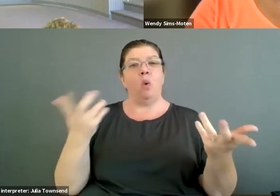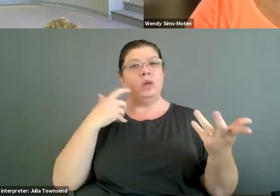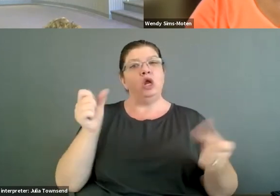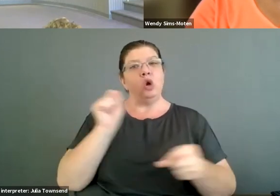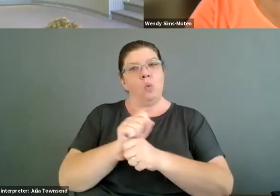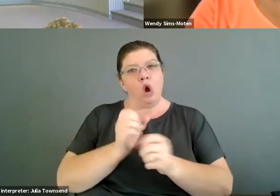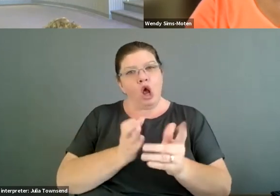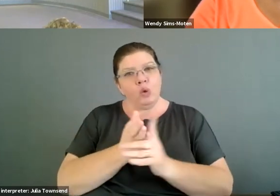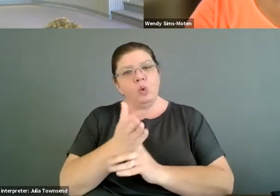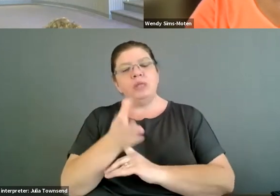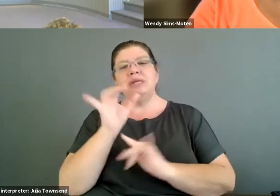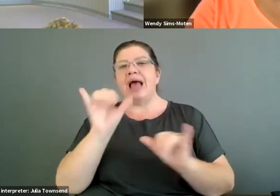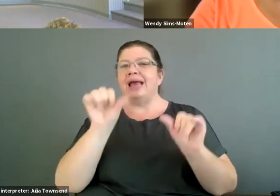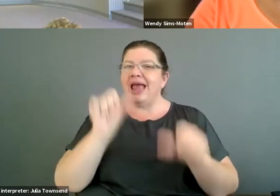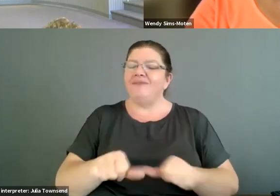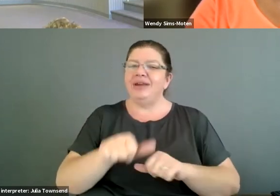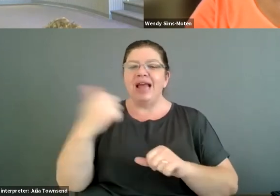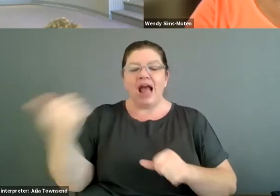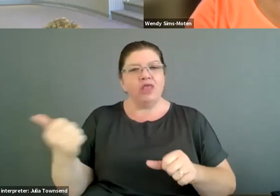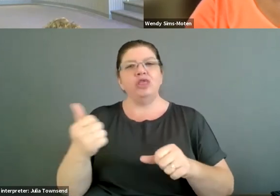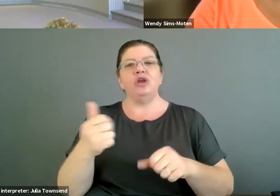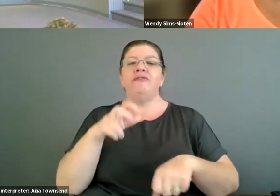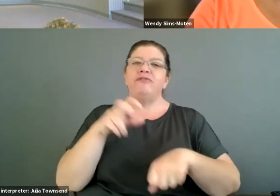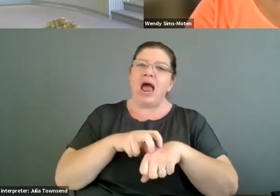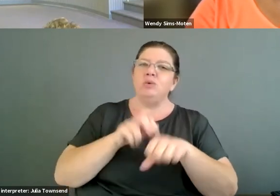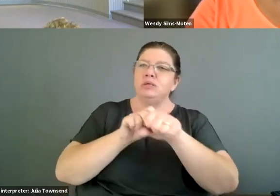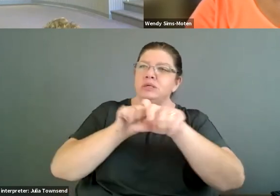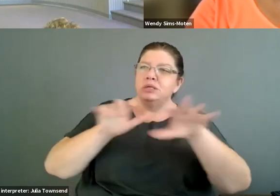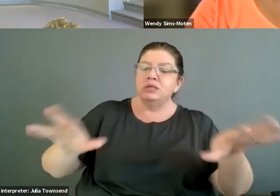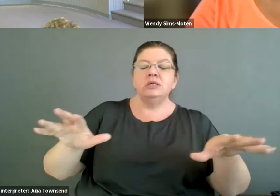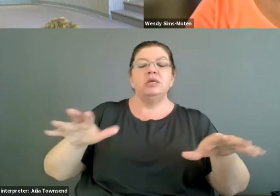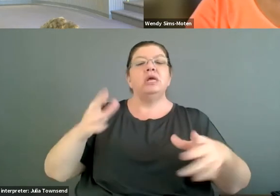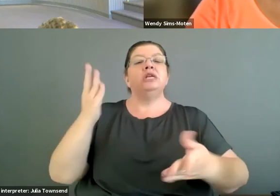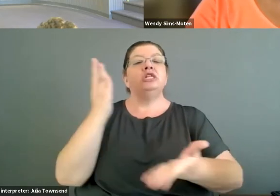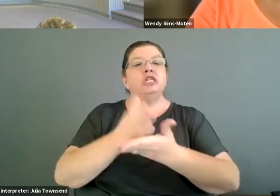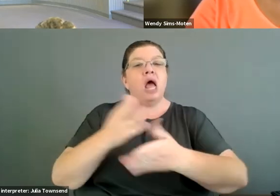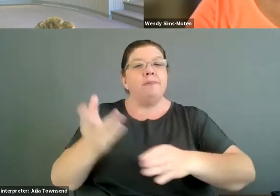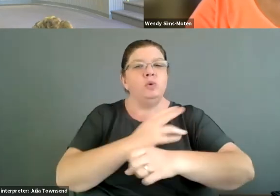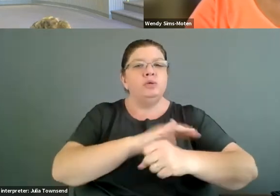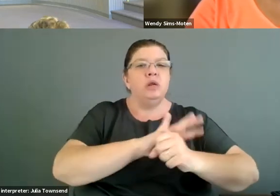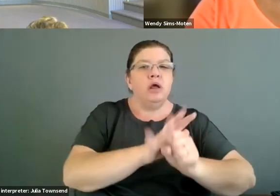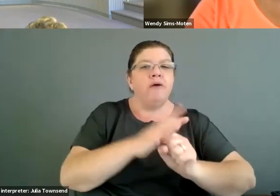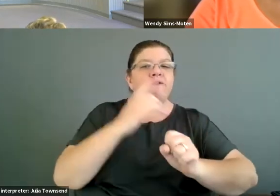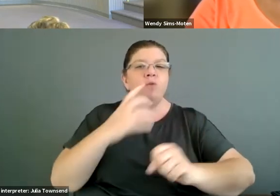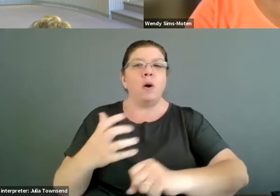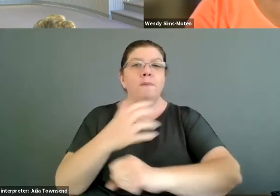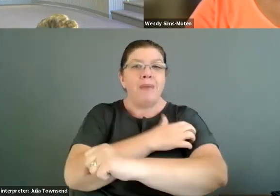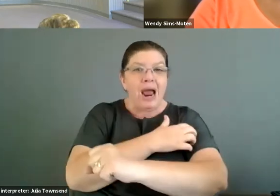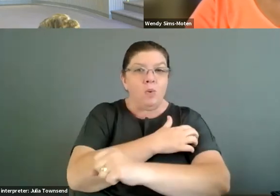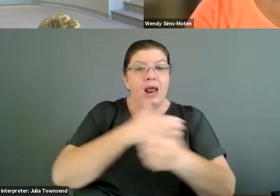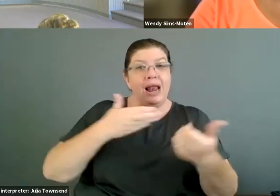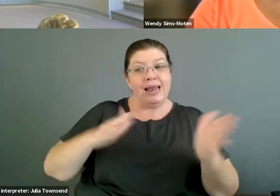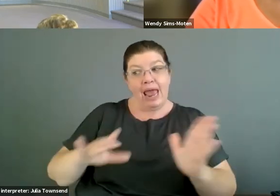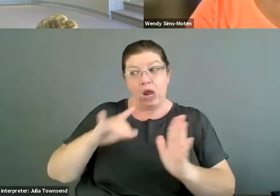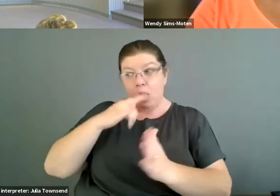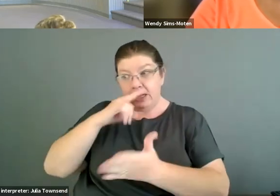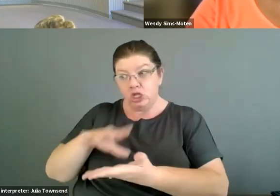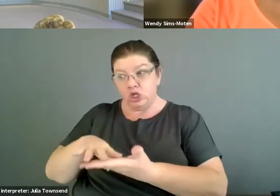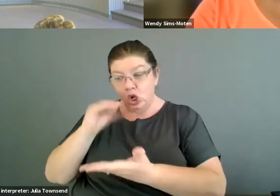through this like every other virus. Stop using this for power. Let our kids learn. Start teaching our